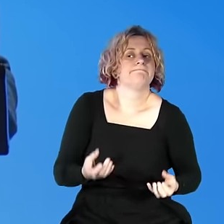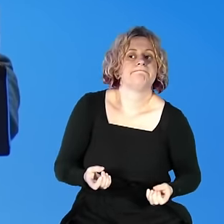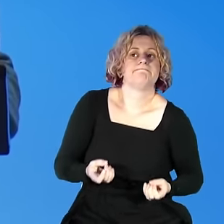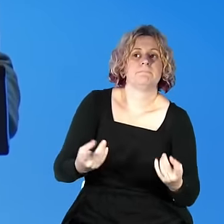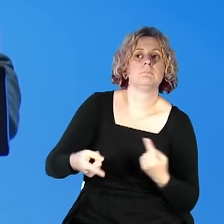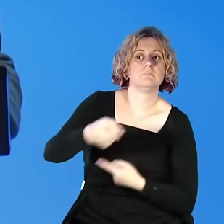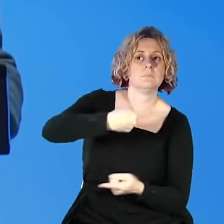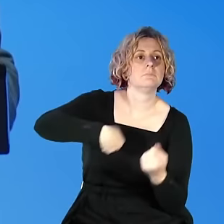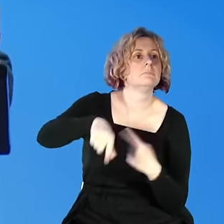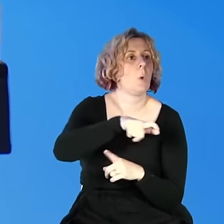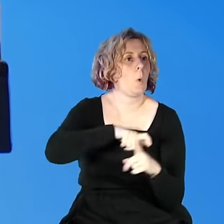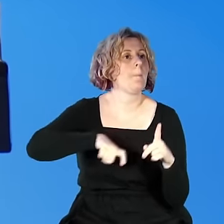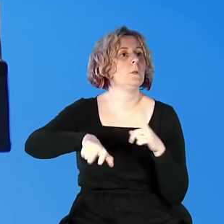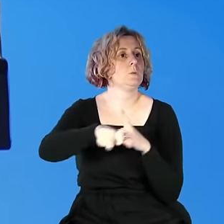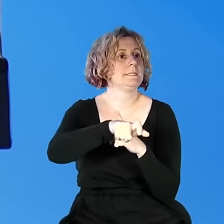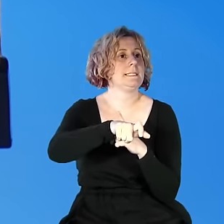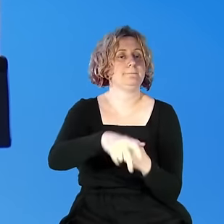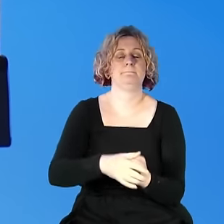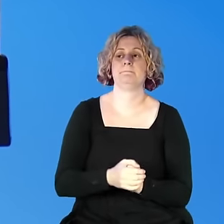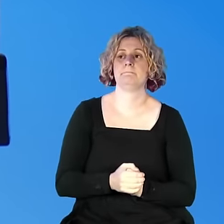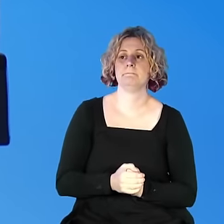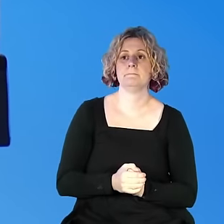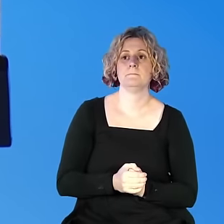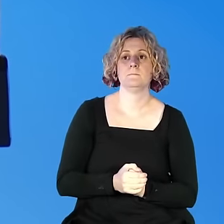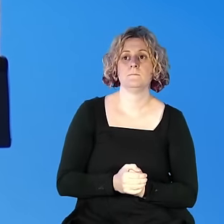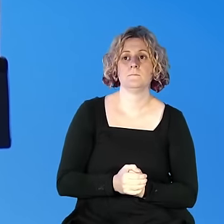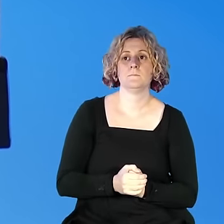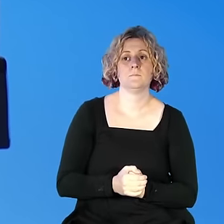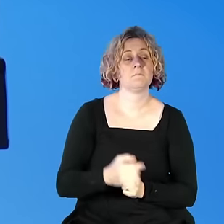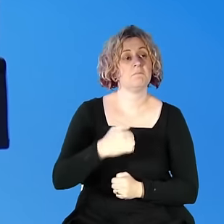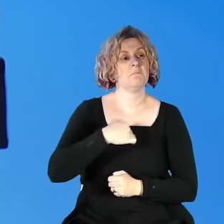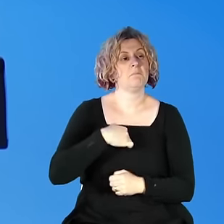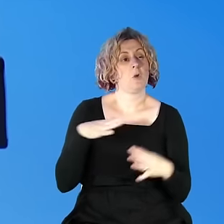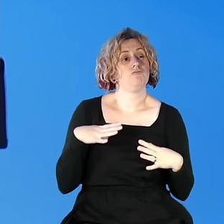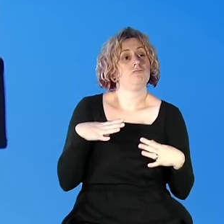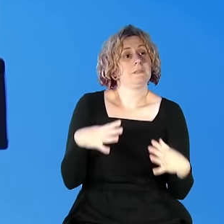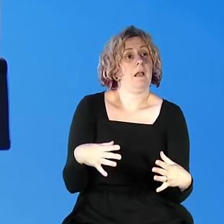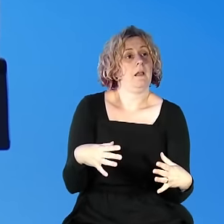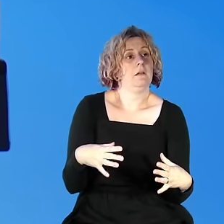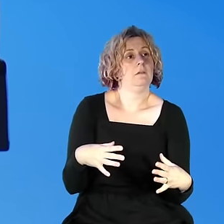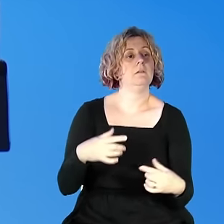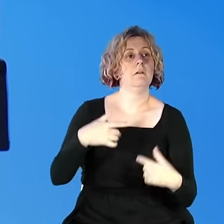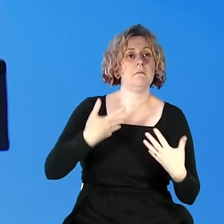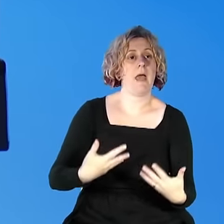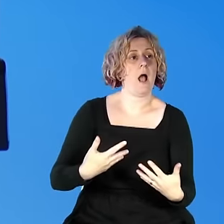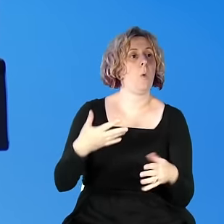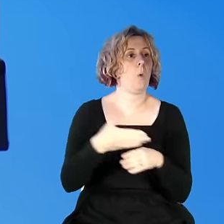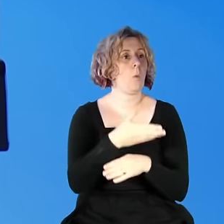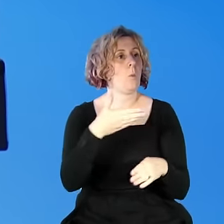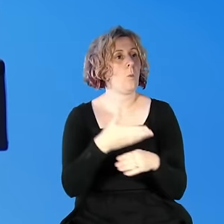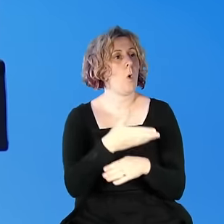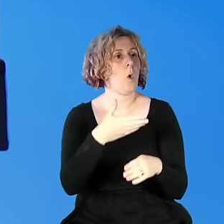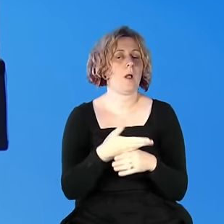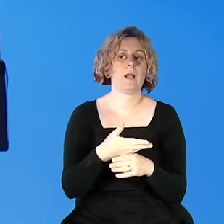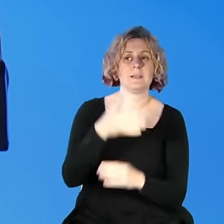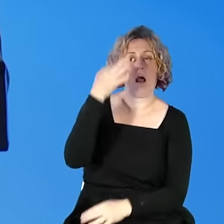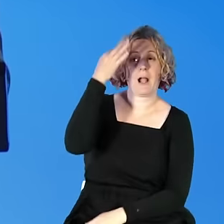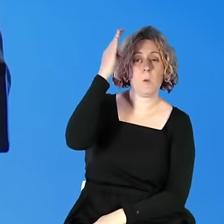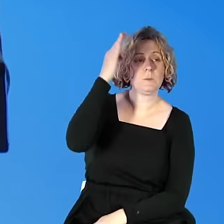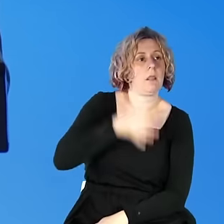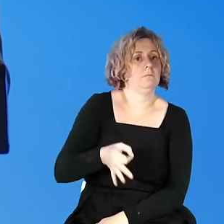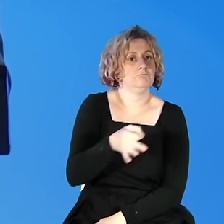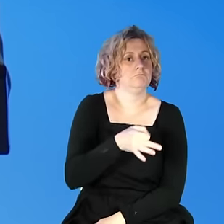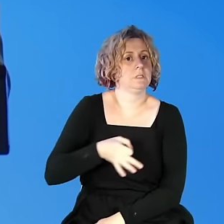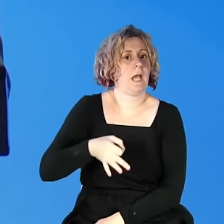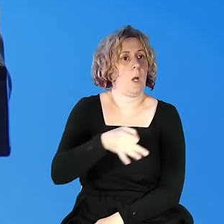town councillor following my retirement from practice as an architect. When I addressed this convention last